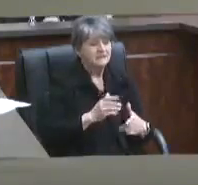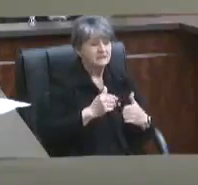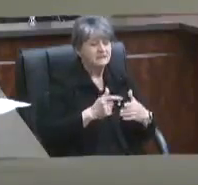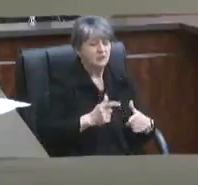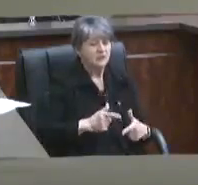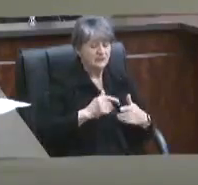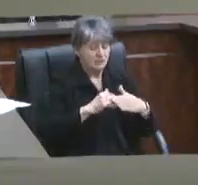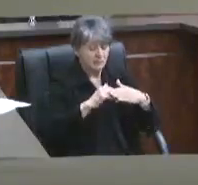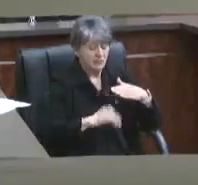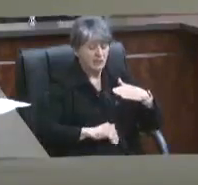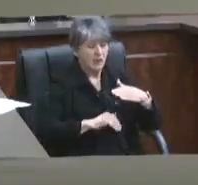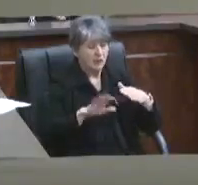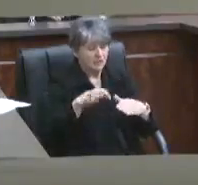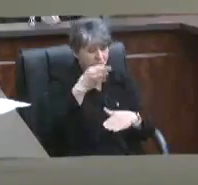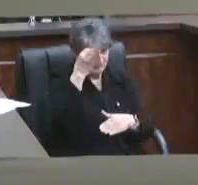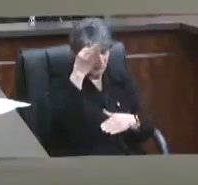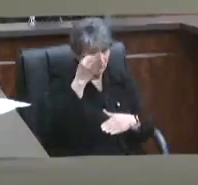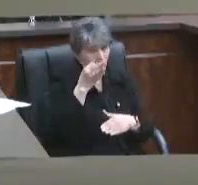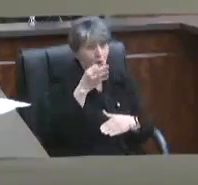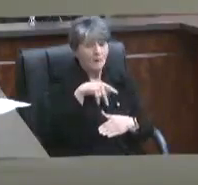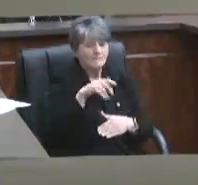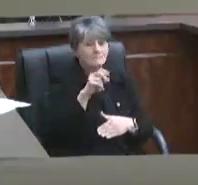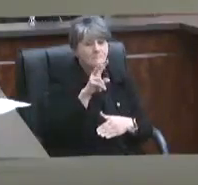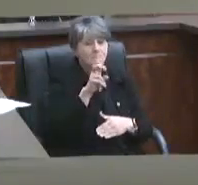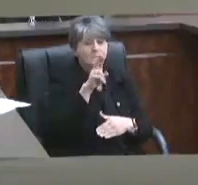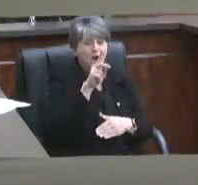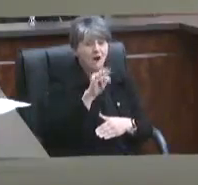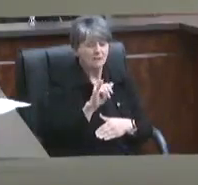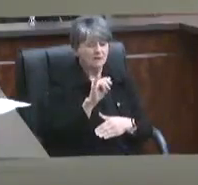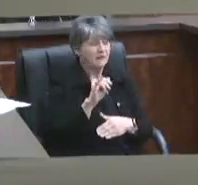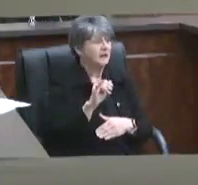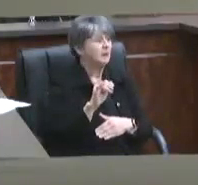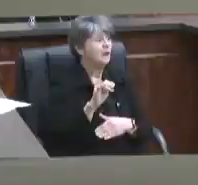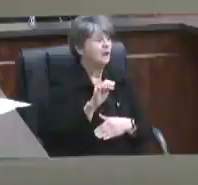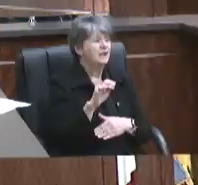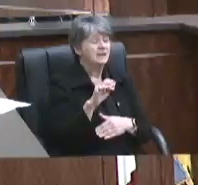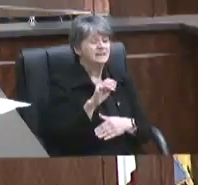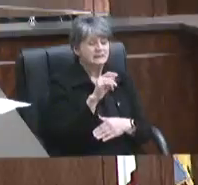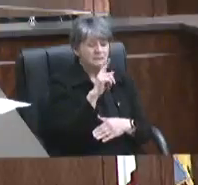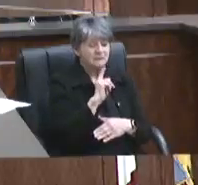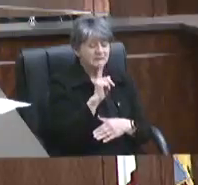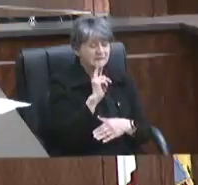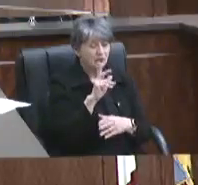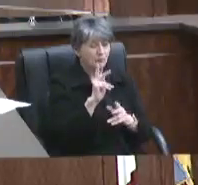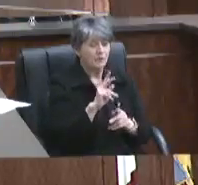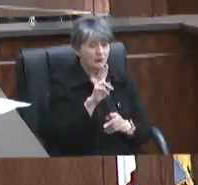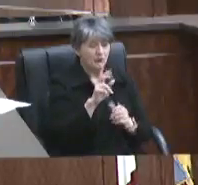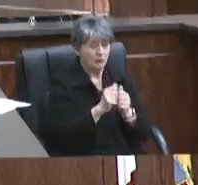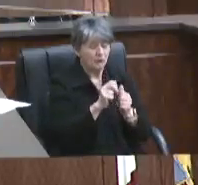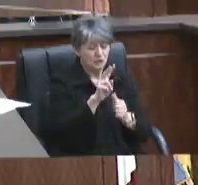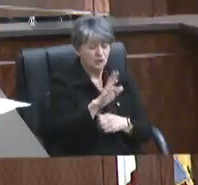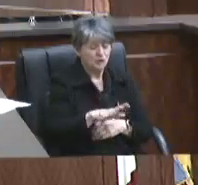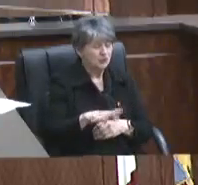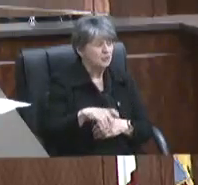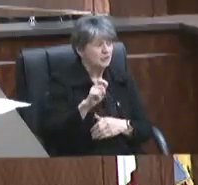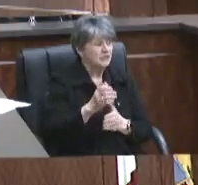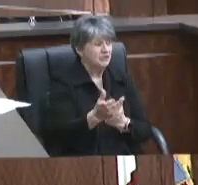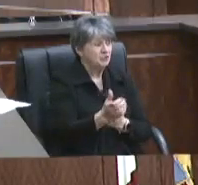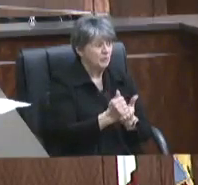federal poverty line. And for a single parent with 2 children in Prince George's County, they would need to